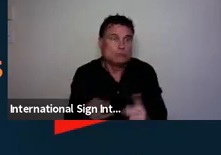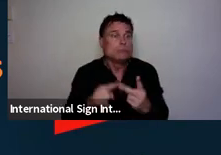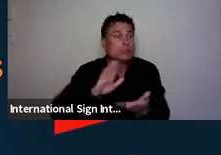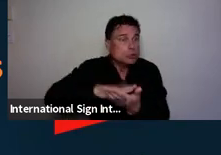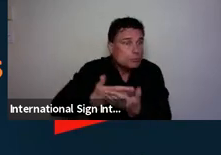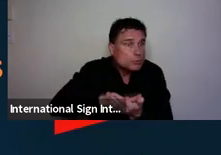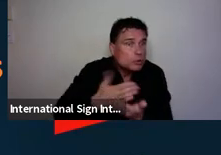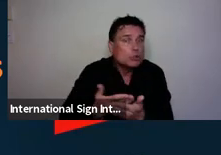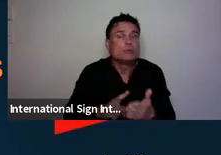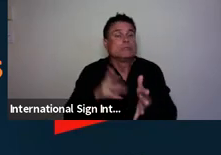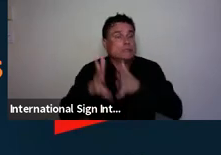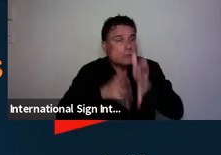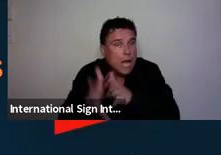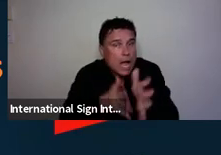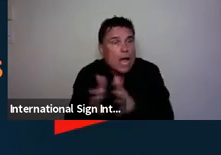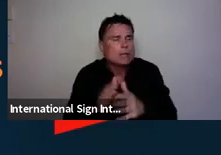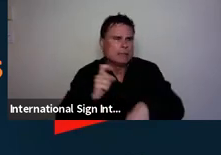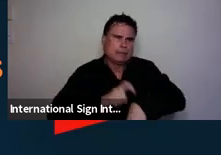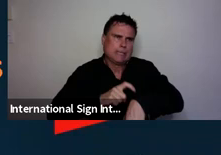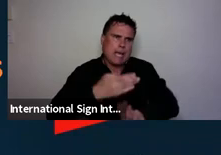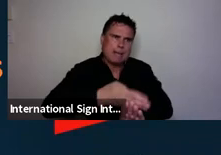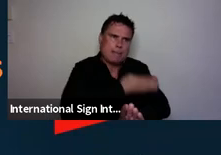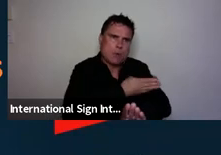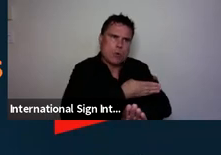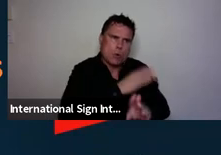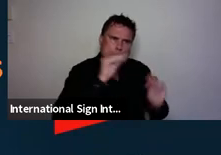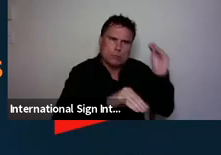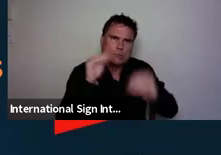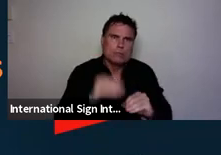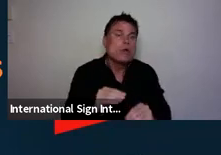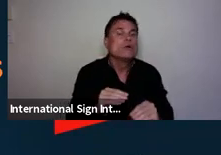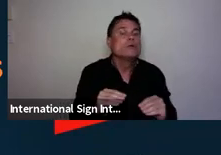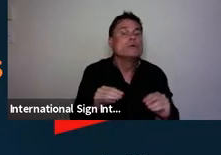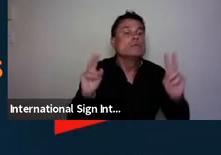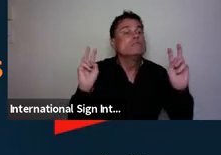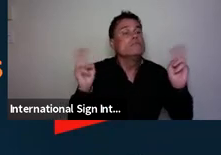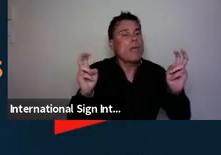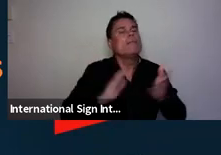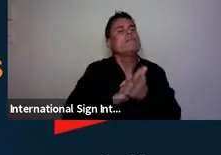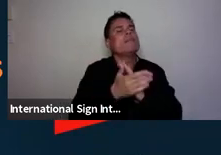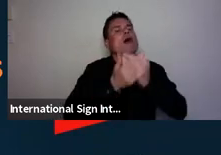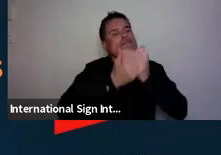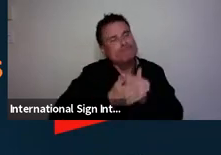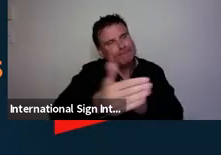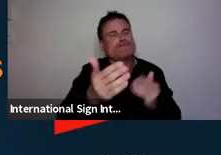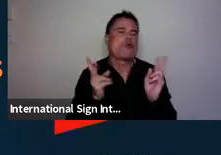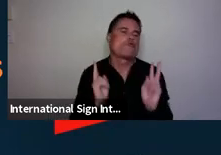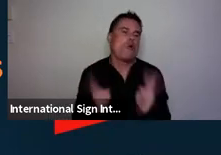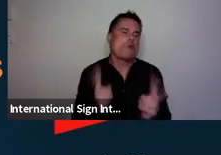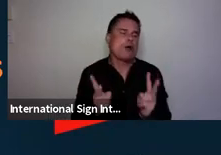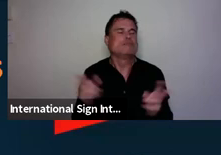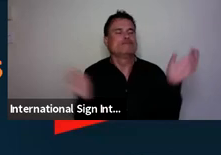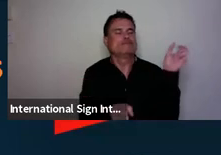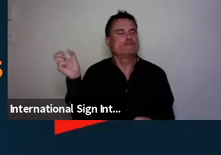become normalized in everything we do. We must pay attention to mental health and emotional well-being, as I said before. It's something that